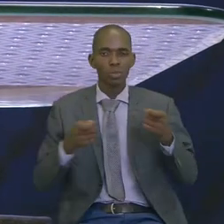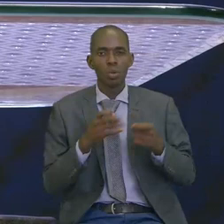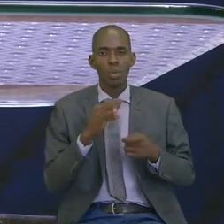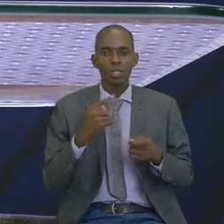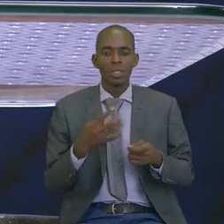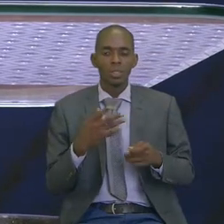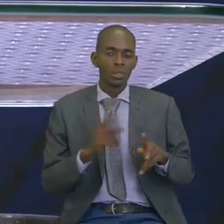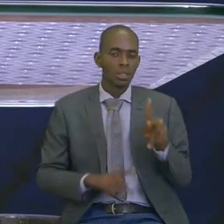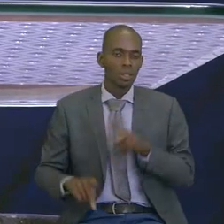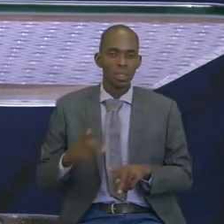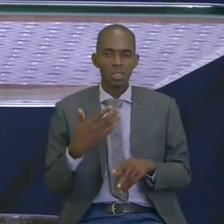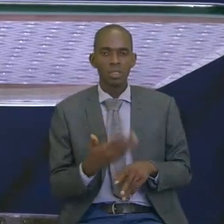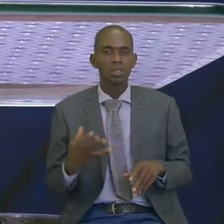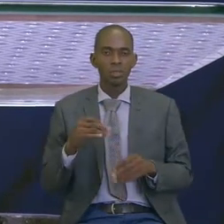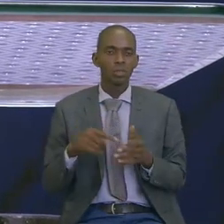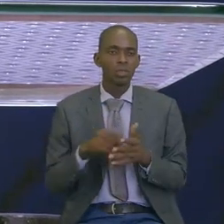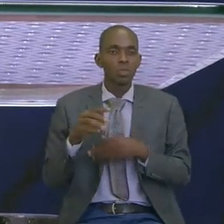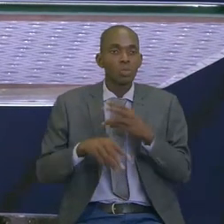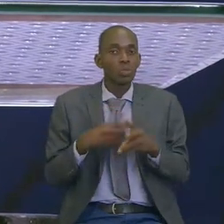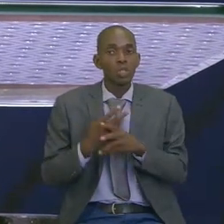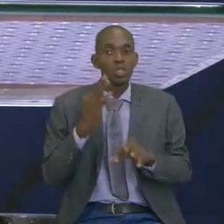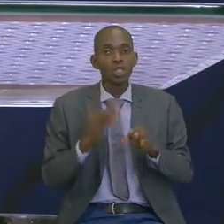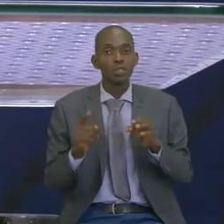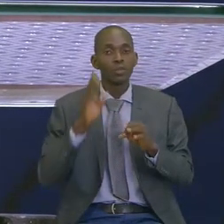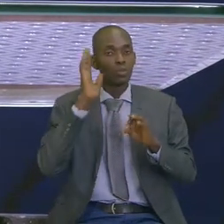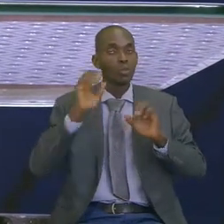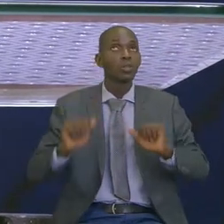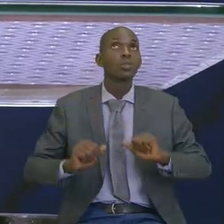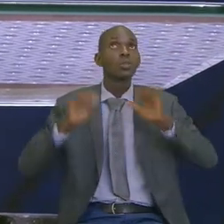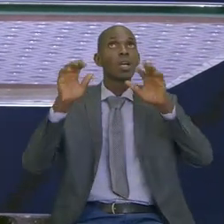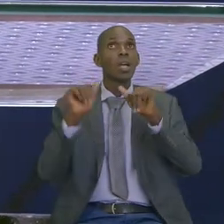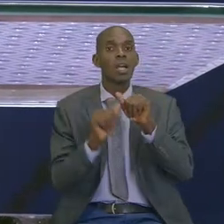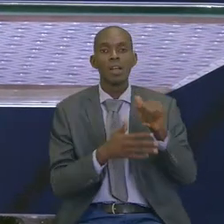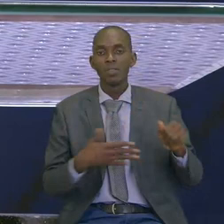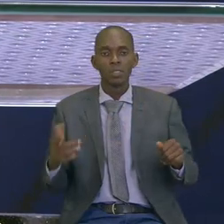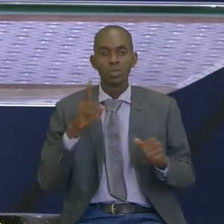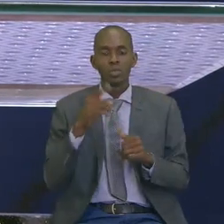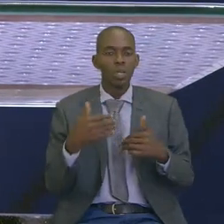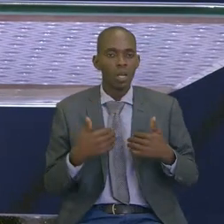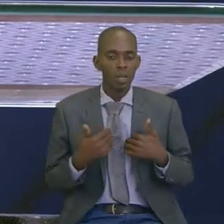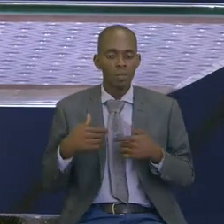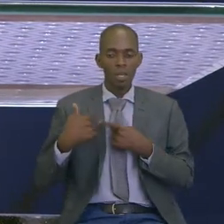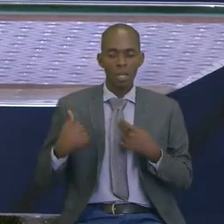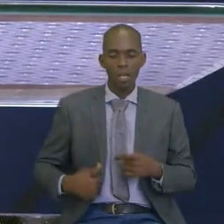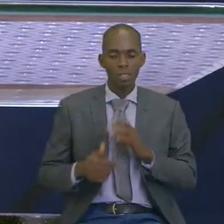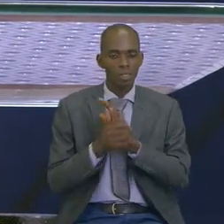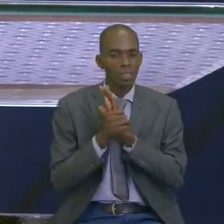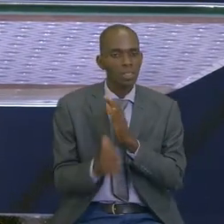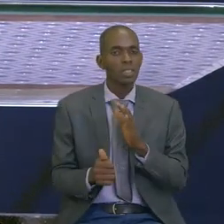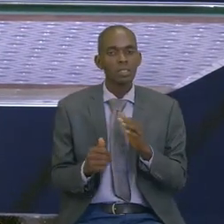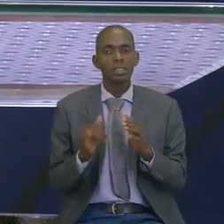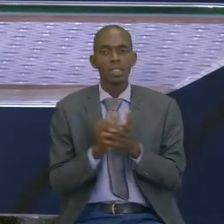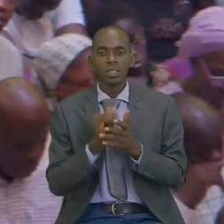to the whole world your heart, your mind, your head, your skill, and your everything you are doing is giving to